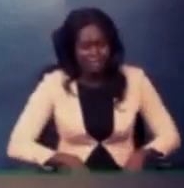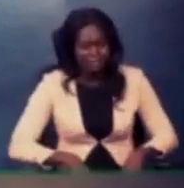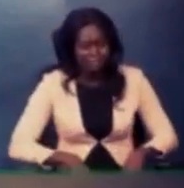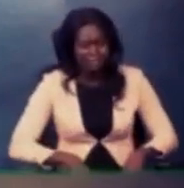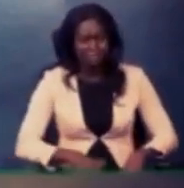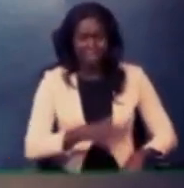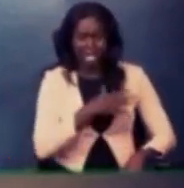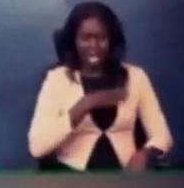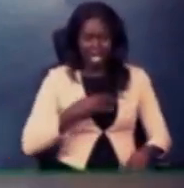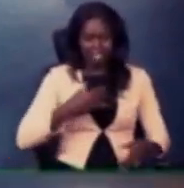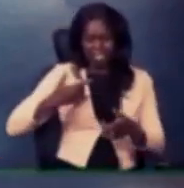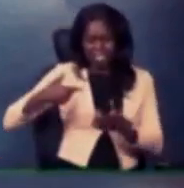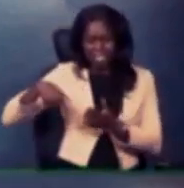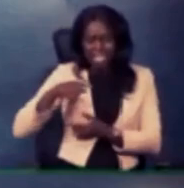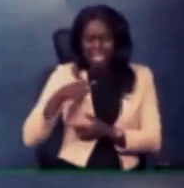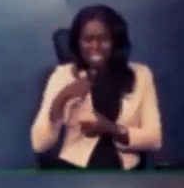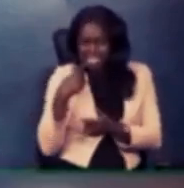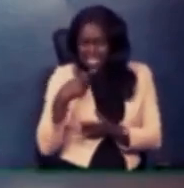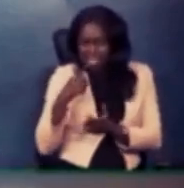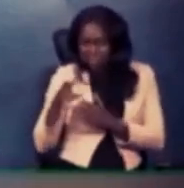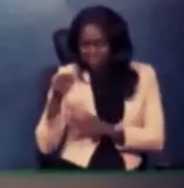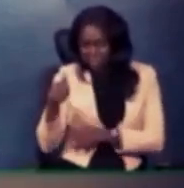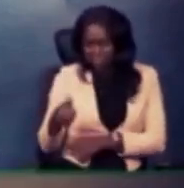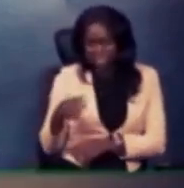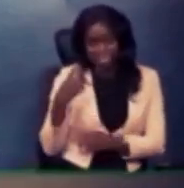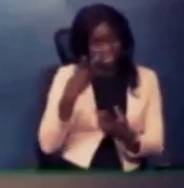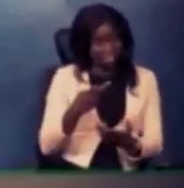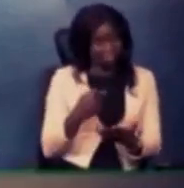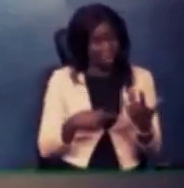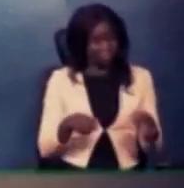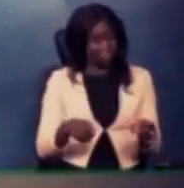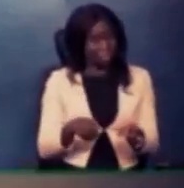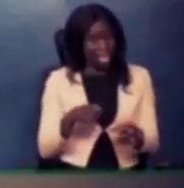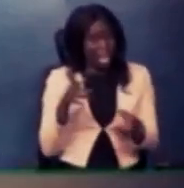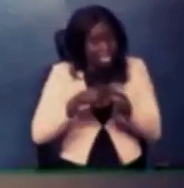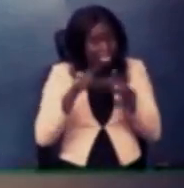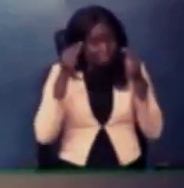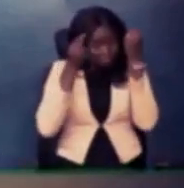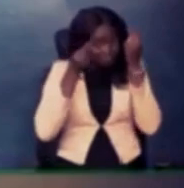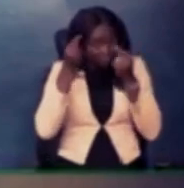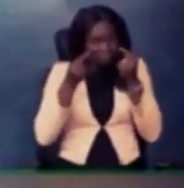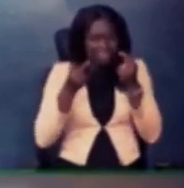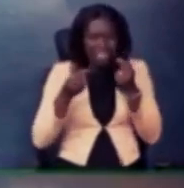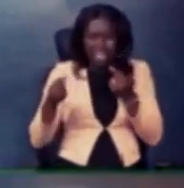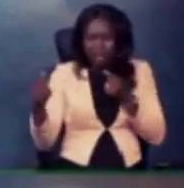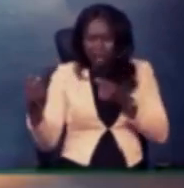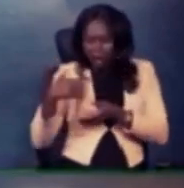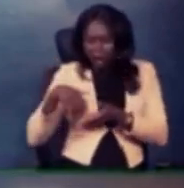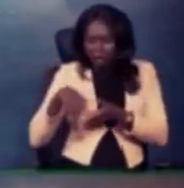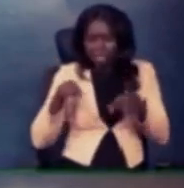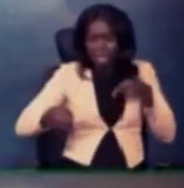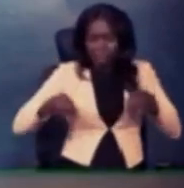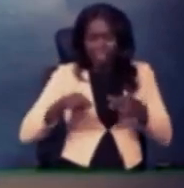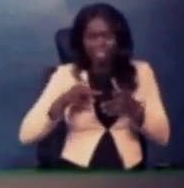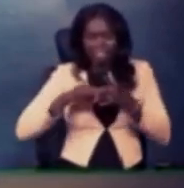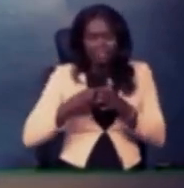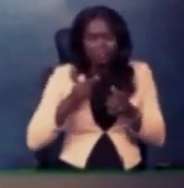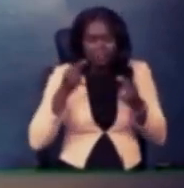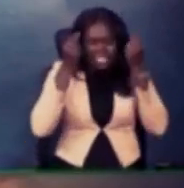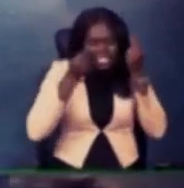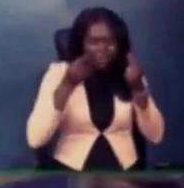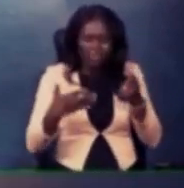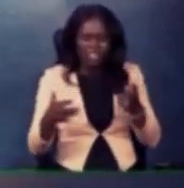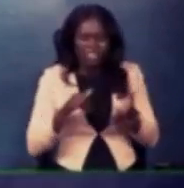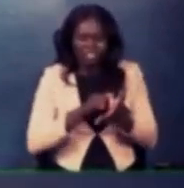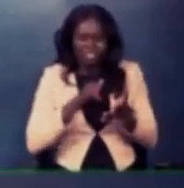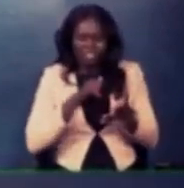And they said to one another, look at what happened to their minds. They began to suggest things that did not exist and